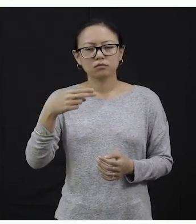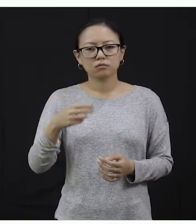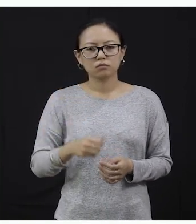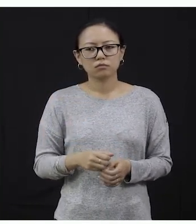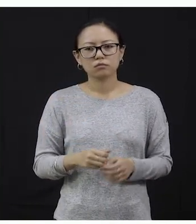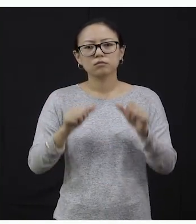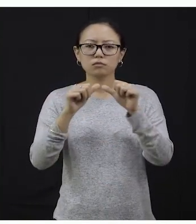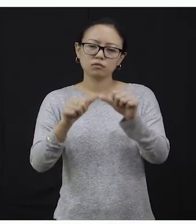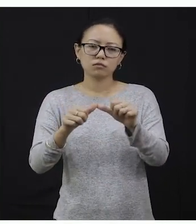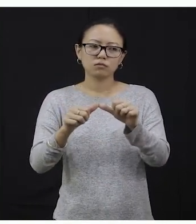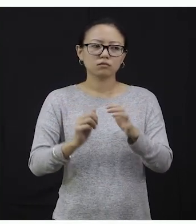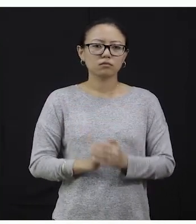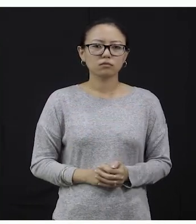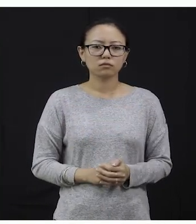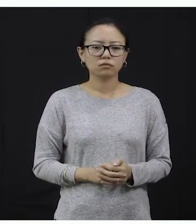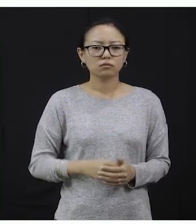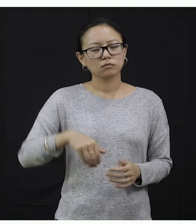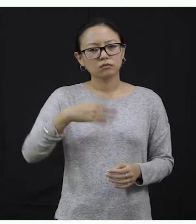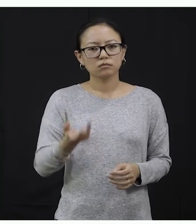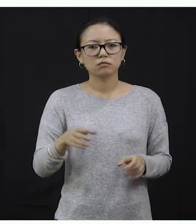Okay, so let's see another example.